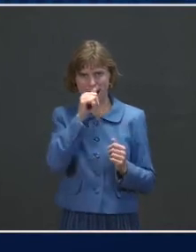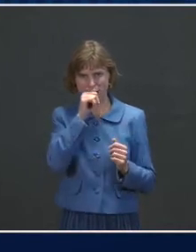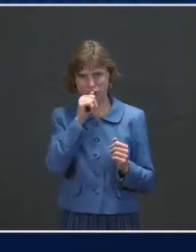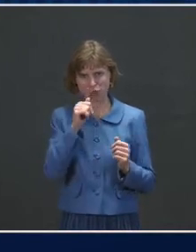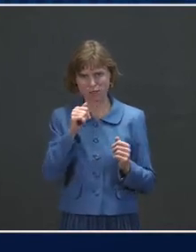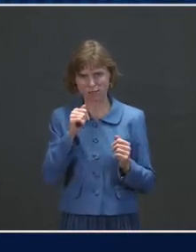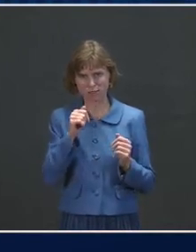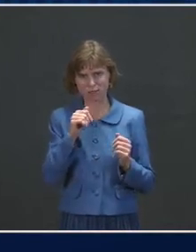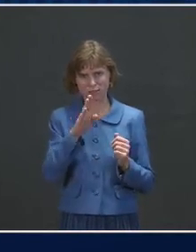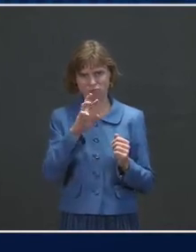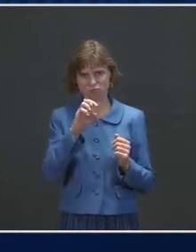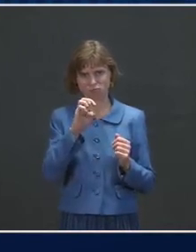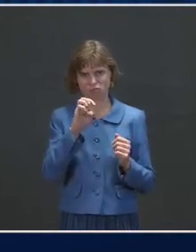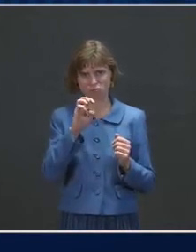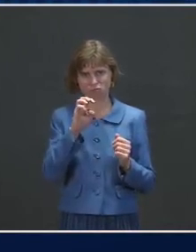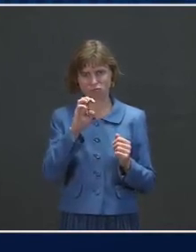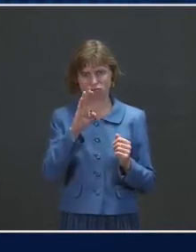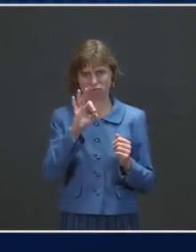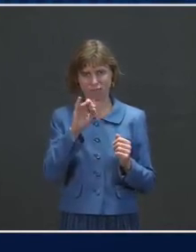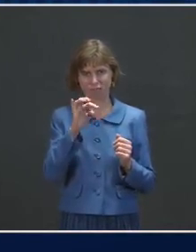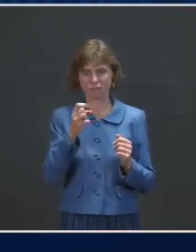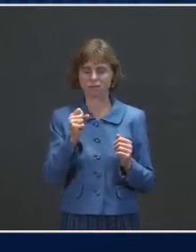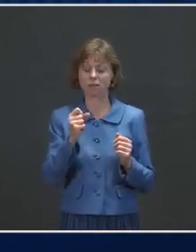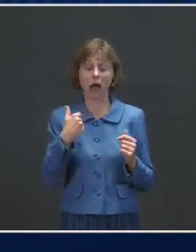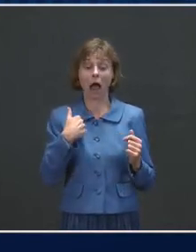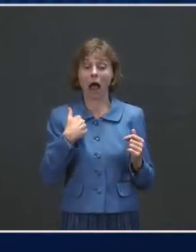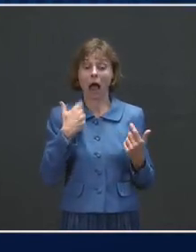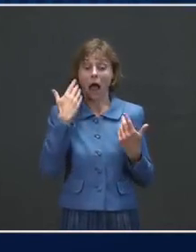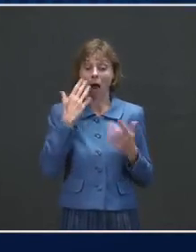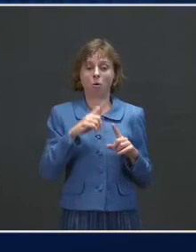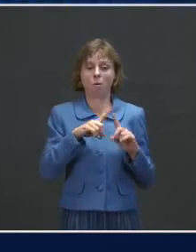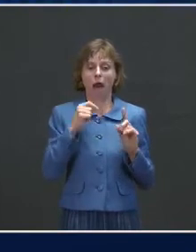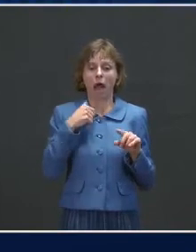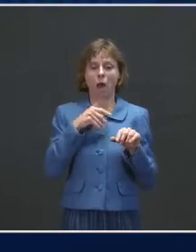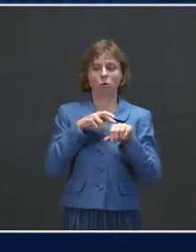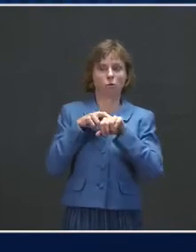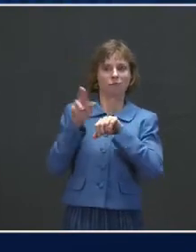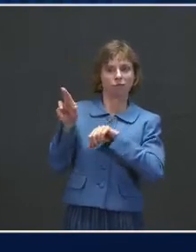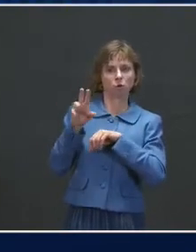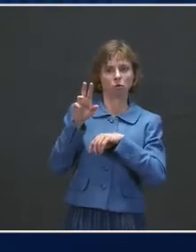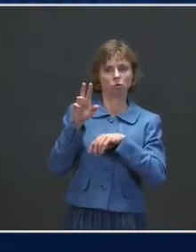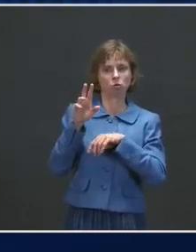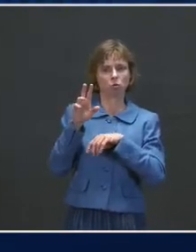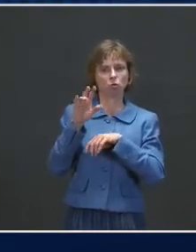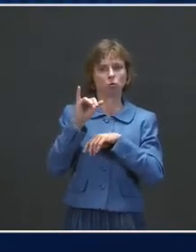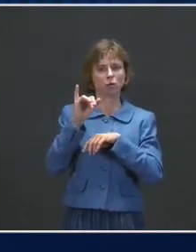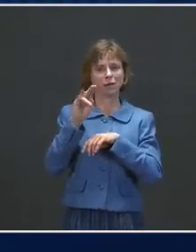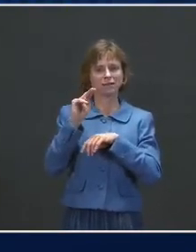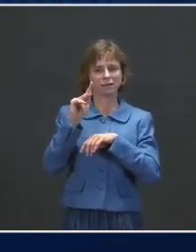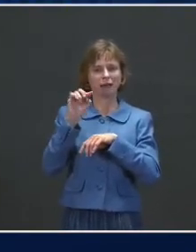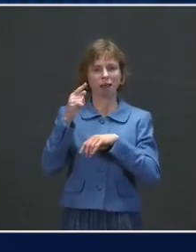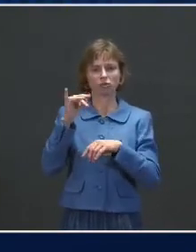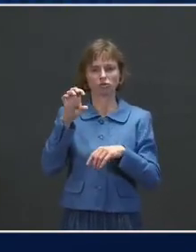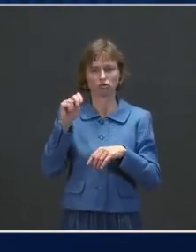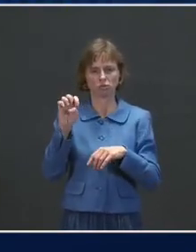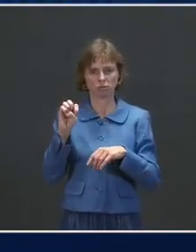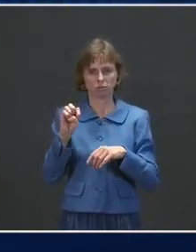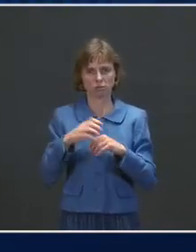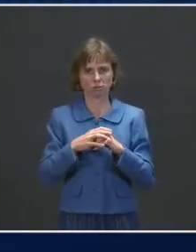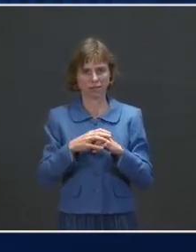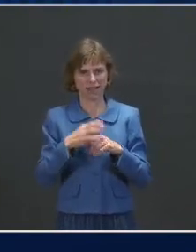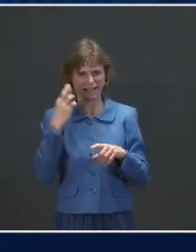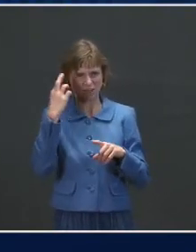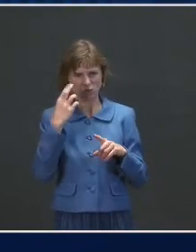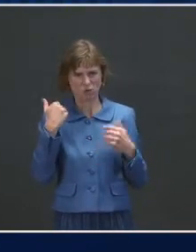but I would point you to the intelligence community and the ODNI for more specifics. And to follow up on that, why is there a reason Morgan Muir is no